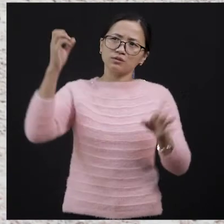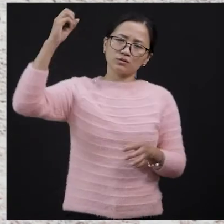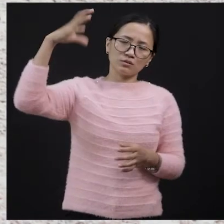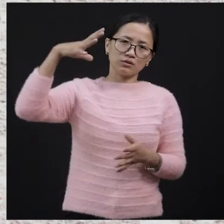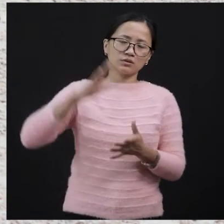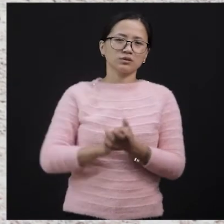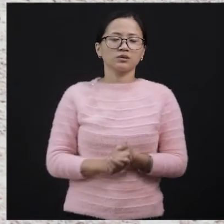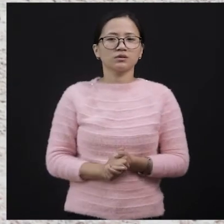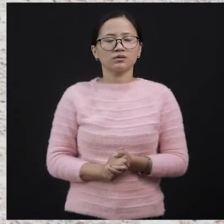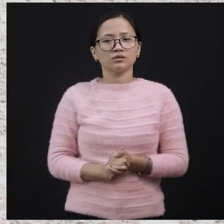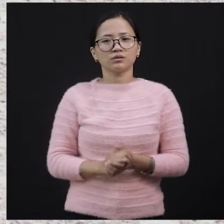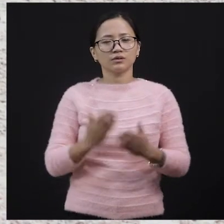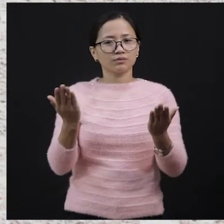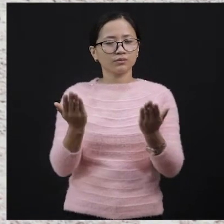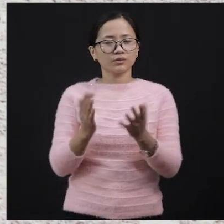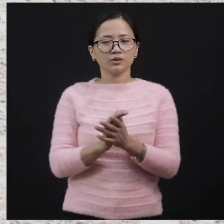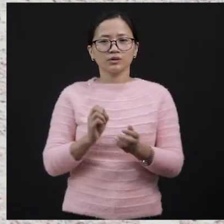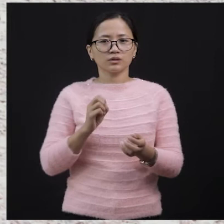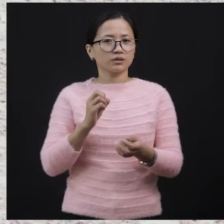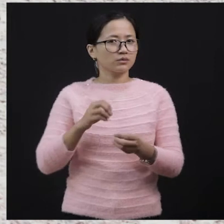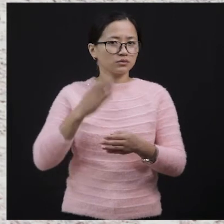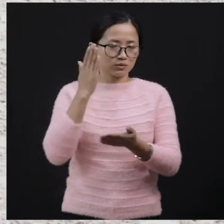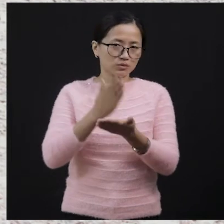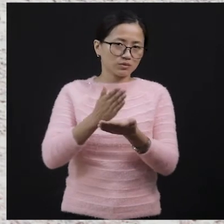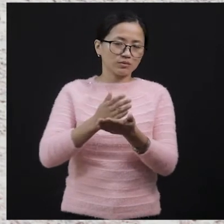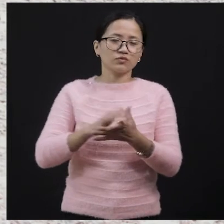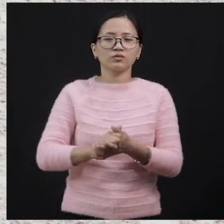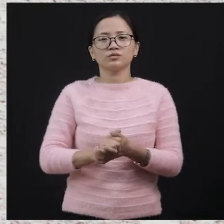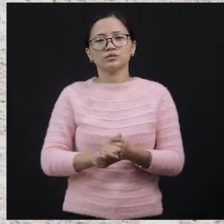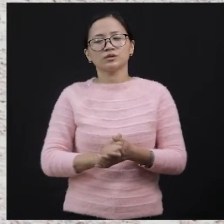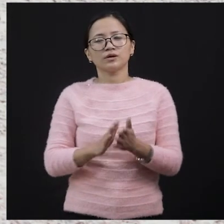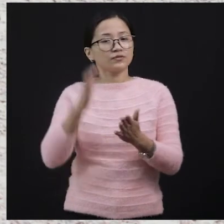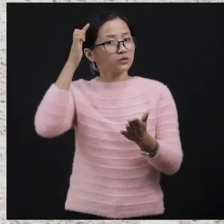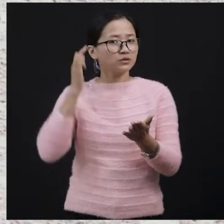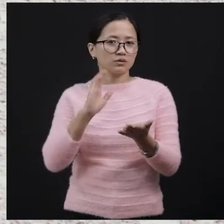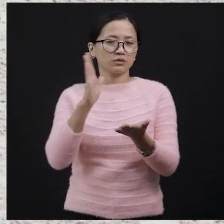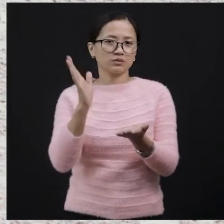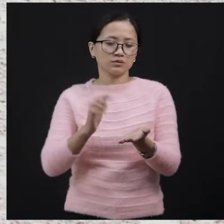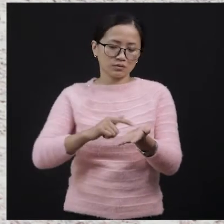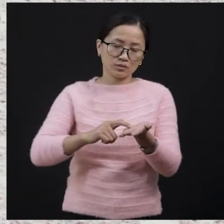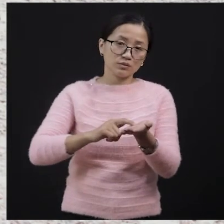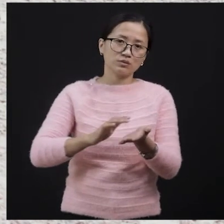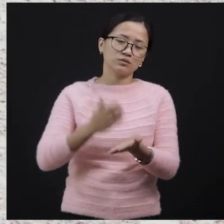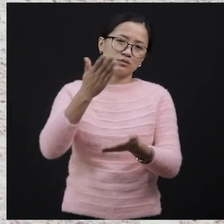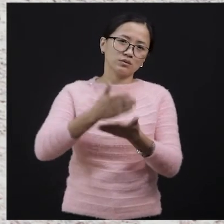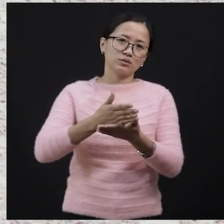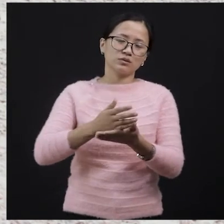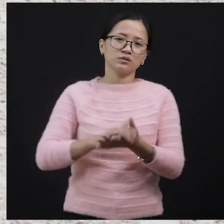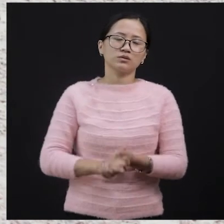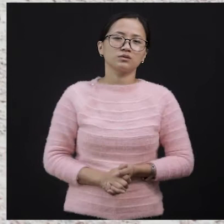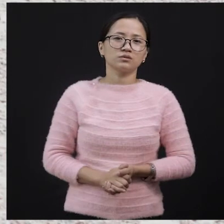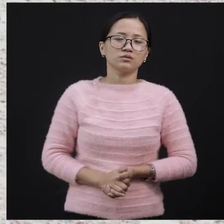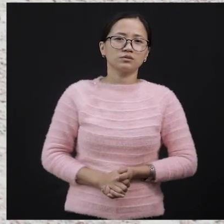formed. Now let me repeat it. When an object blocks